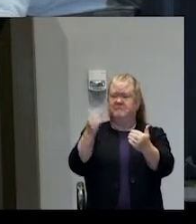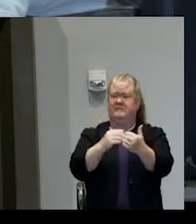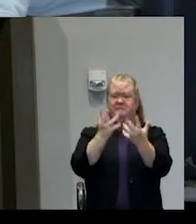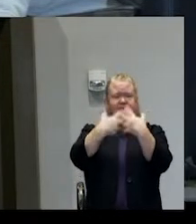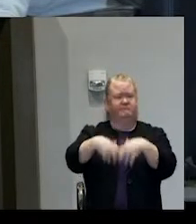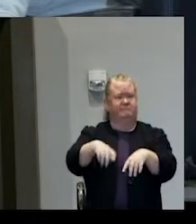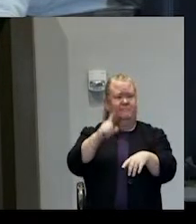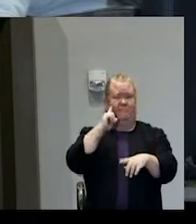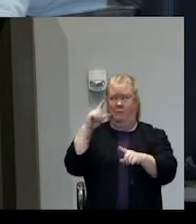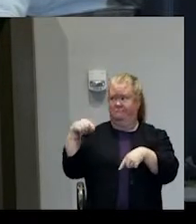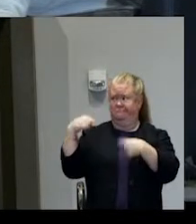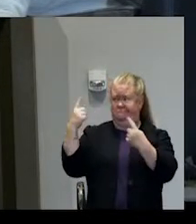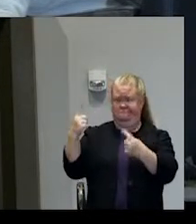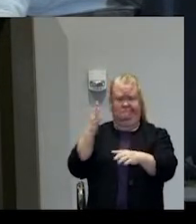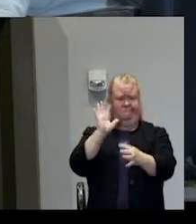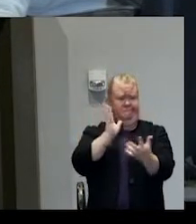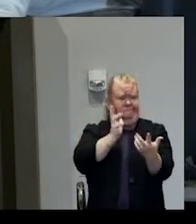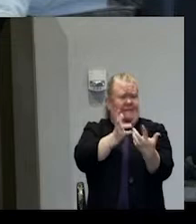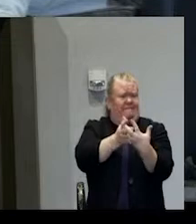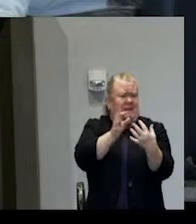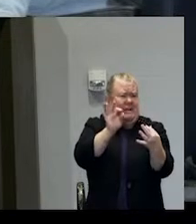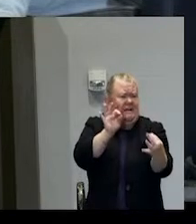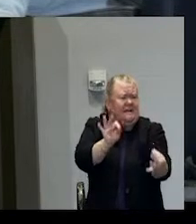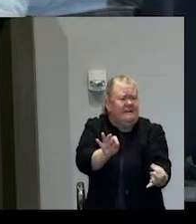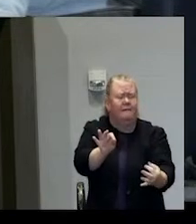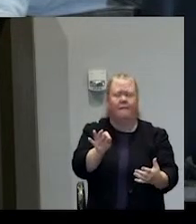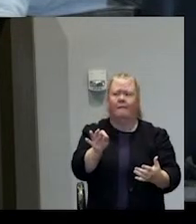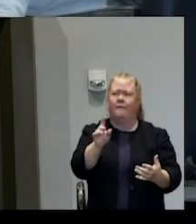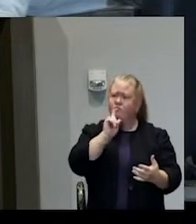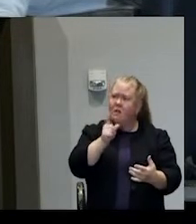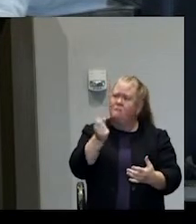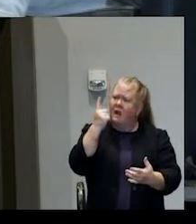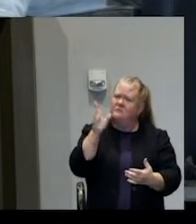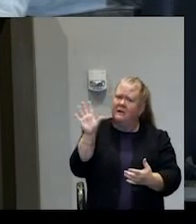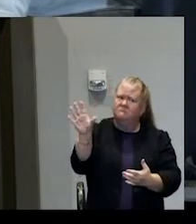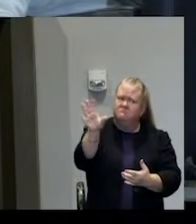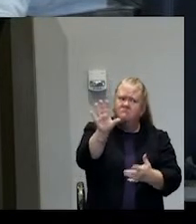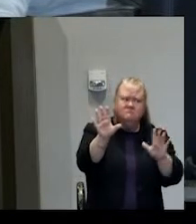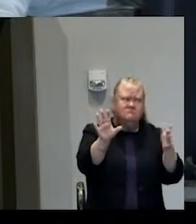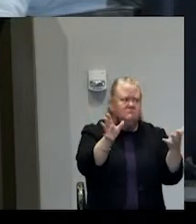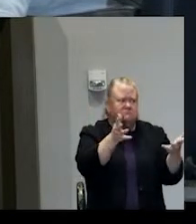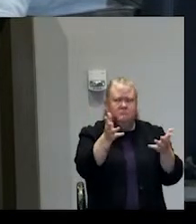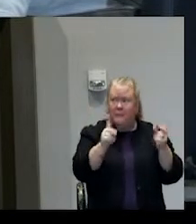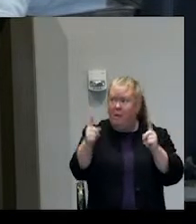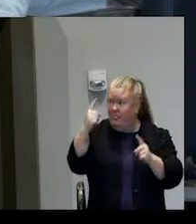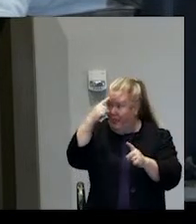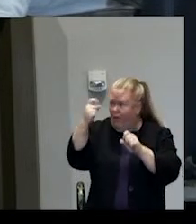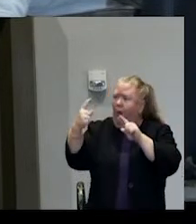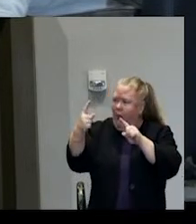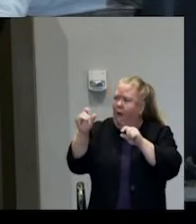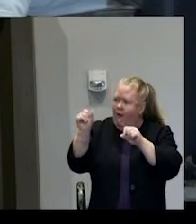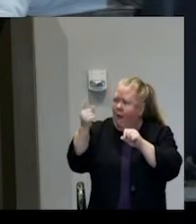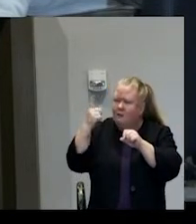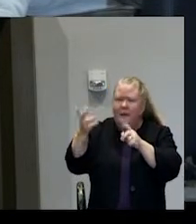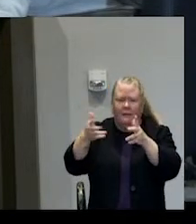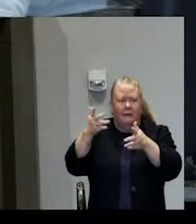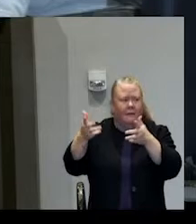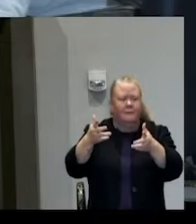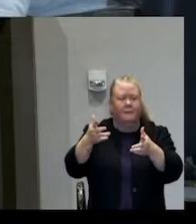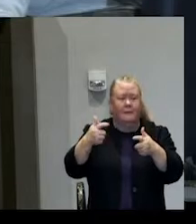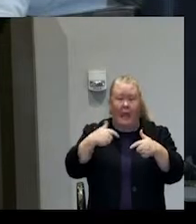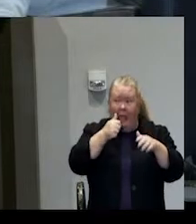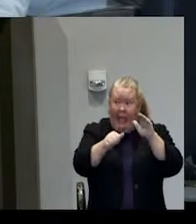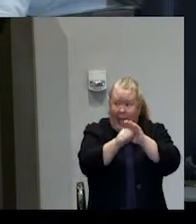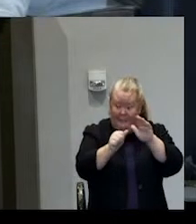been on, because I fit in. I get along, I understand, what people are thinking. There's no I don't have to hide